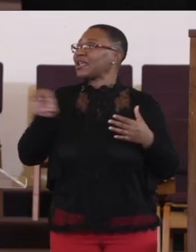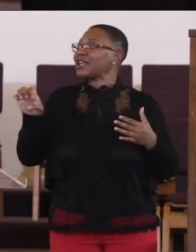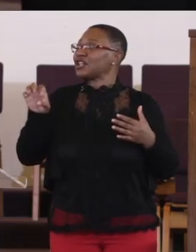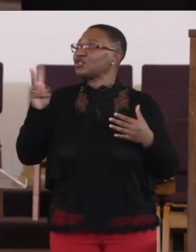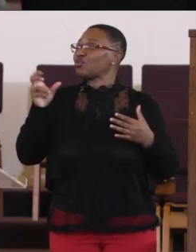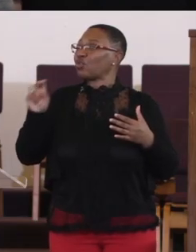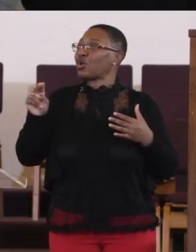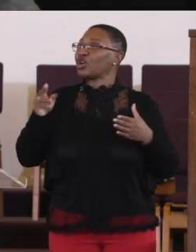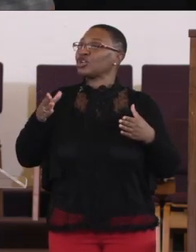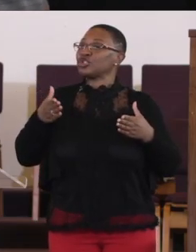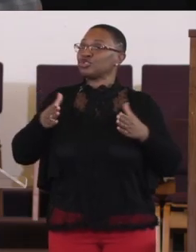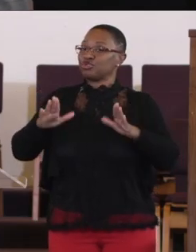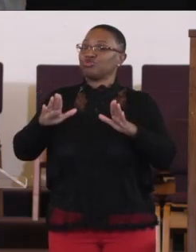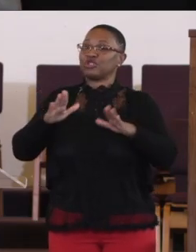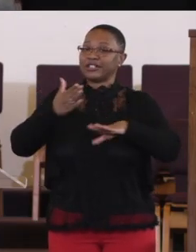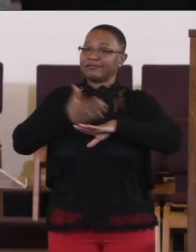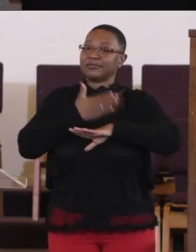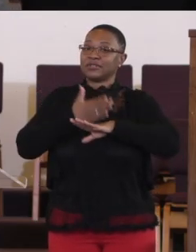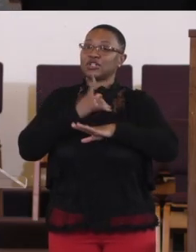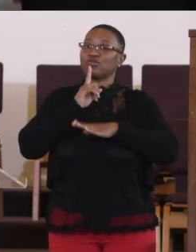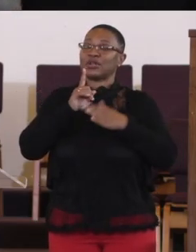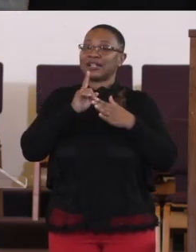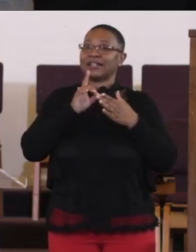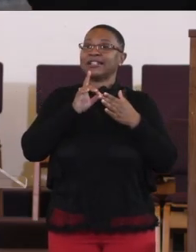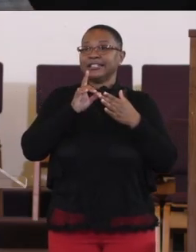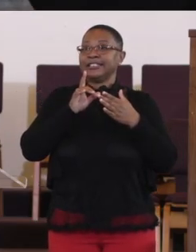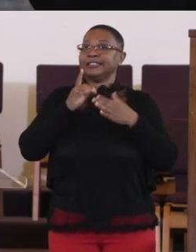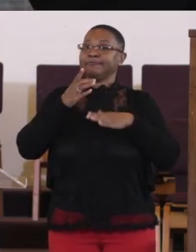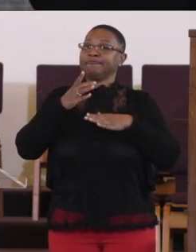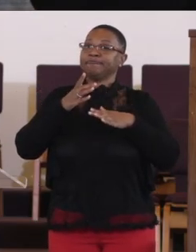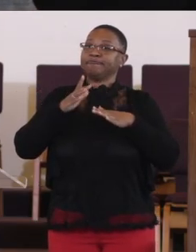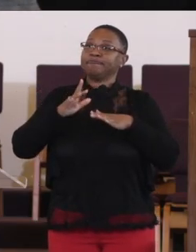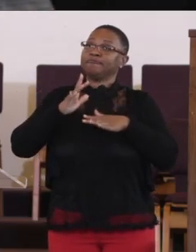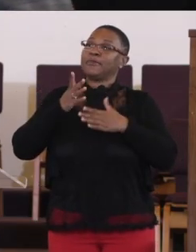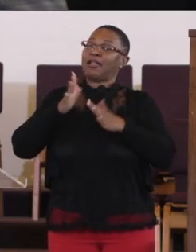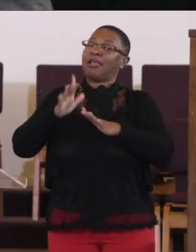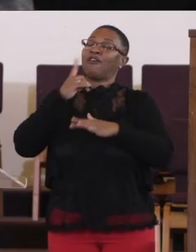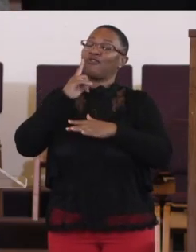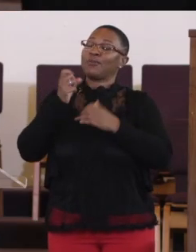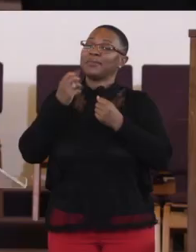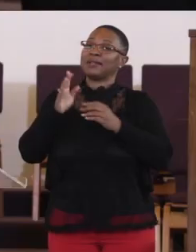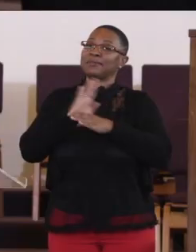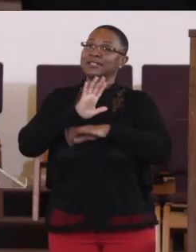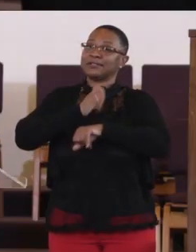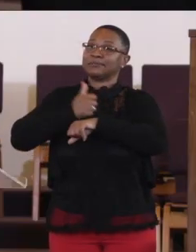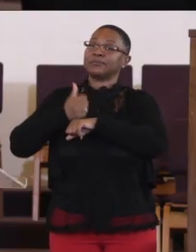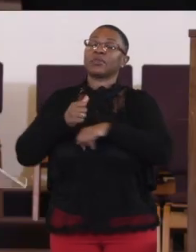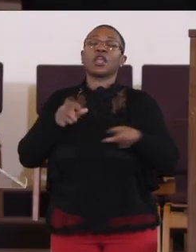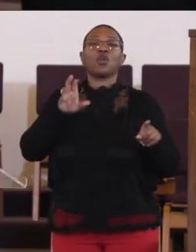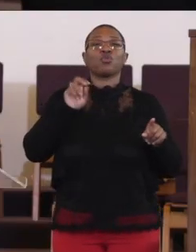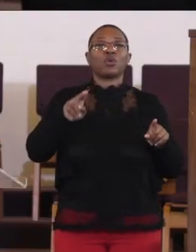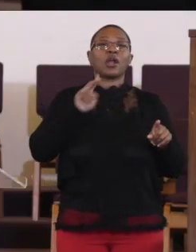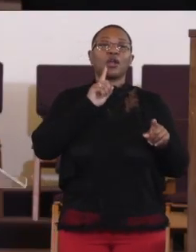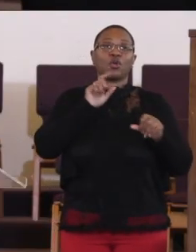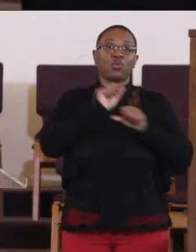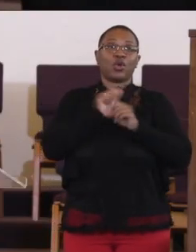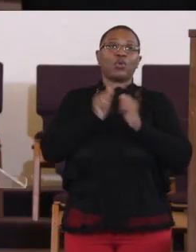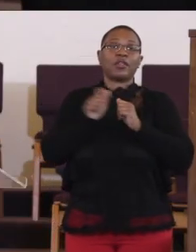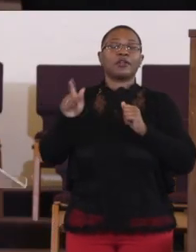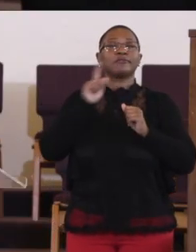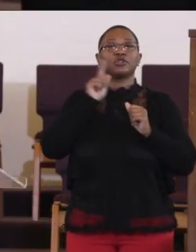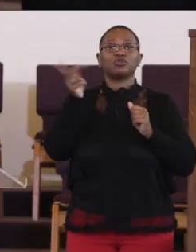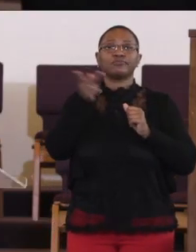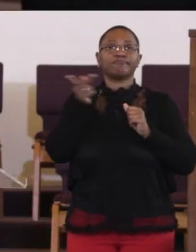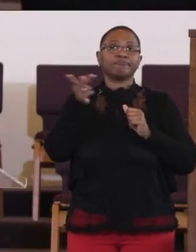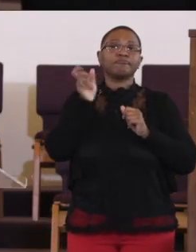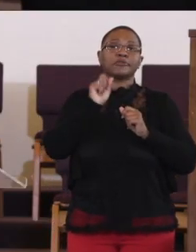really been a driver for so many businesses to open up, so it's great to hear. So, Ron, why don't you work and let's brainstorm together if